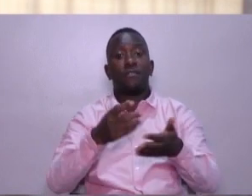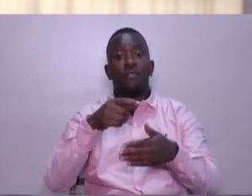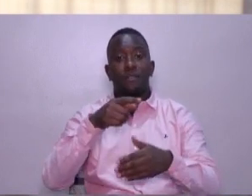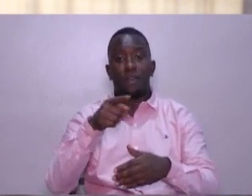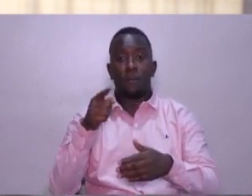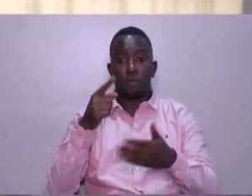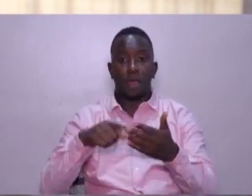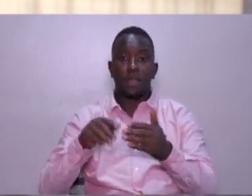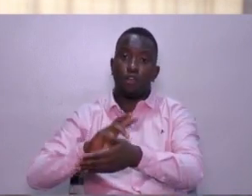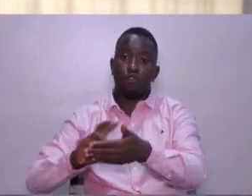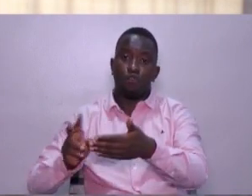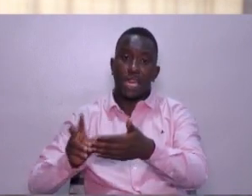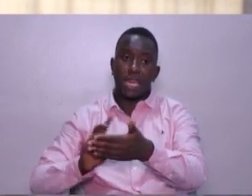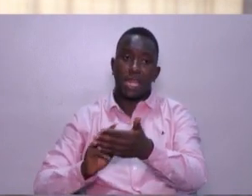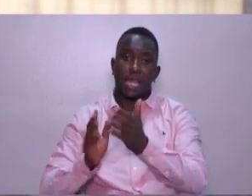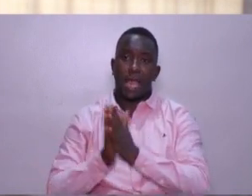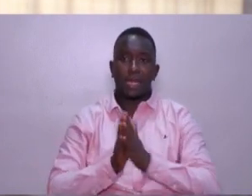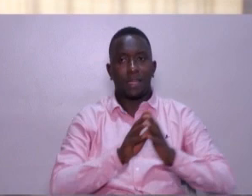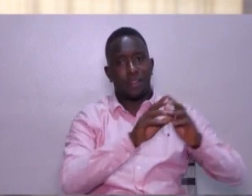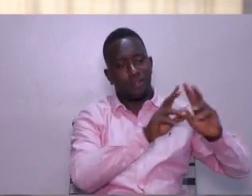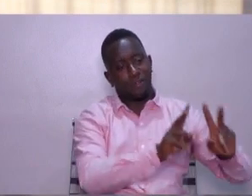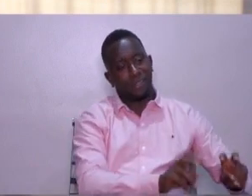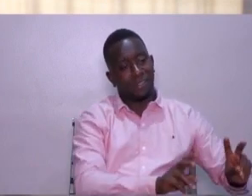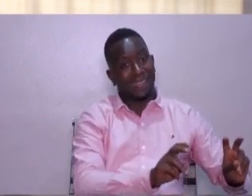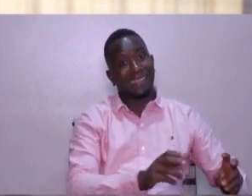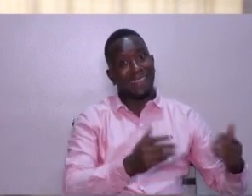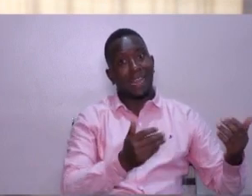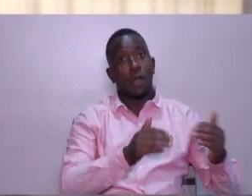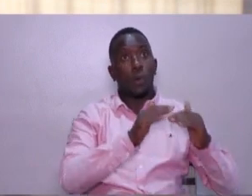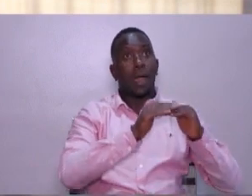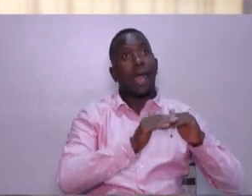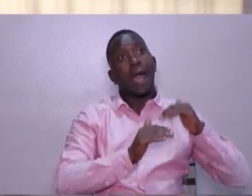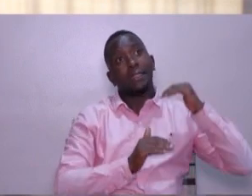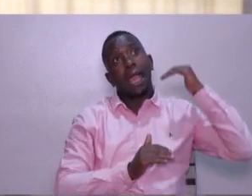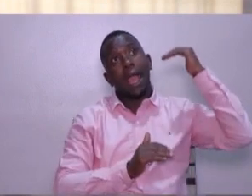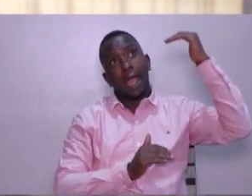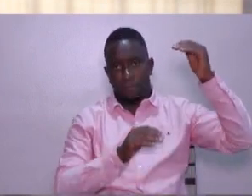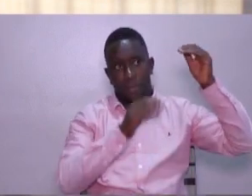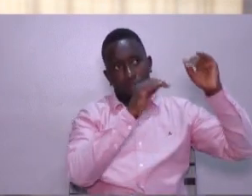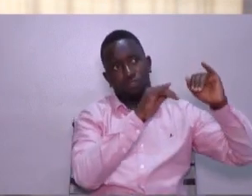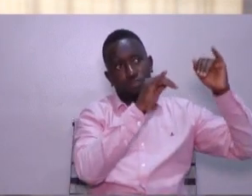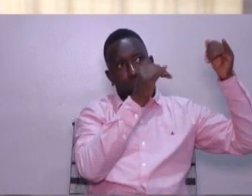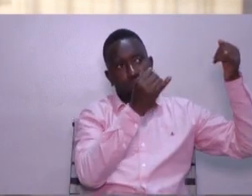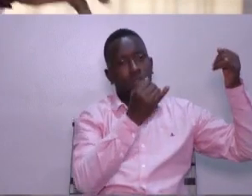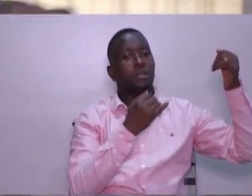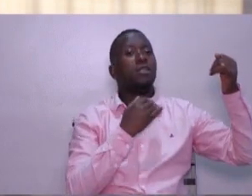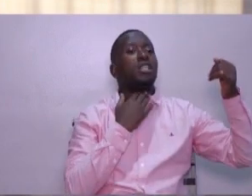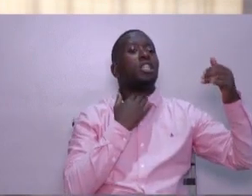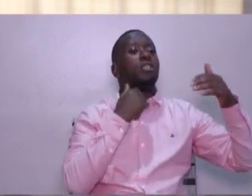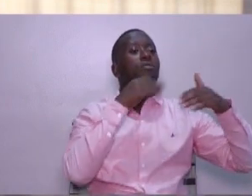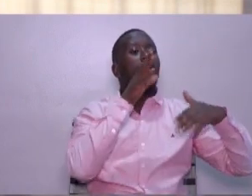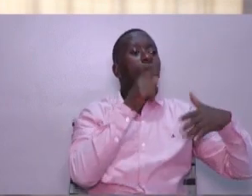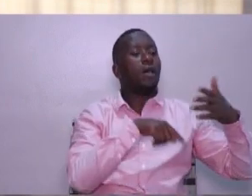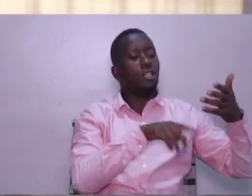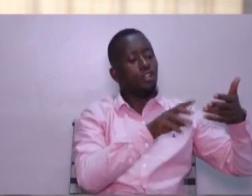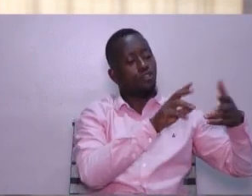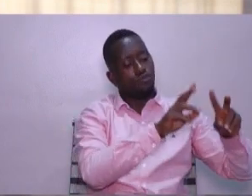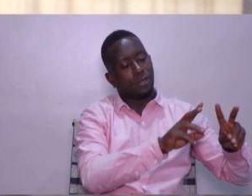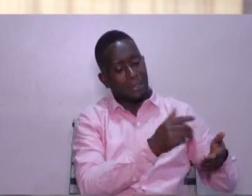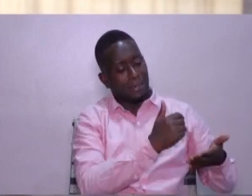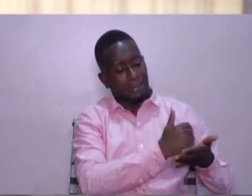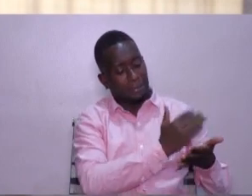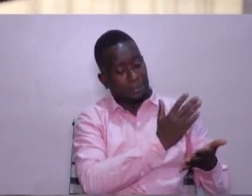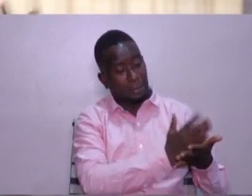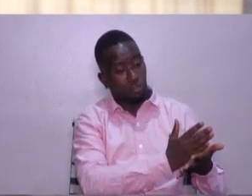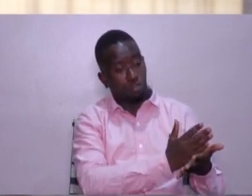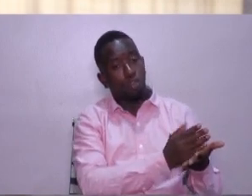and further research. Again, at a higher institution, there is always need for research. So within that section, you also